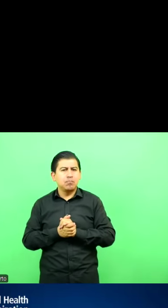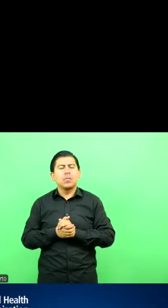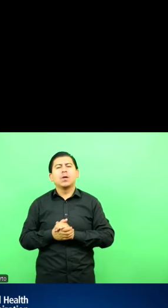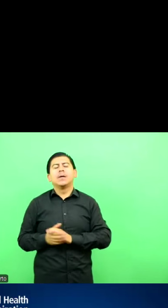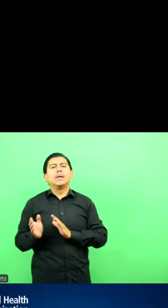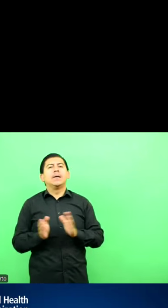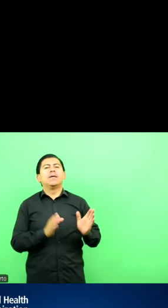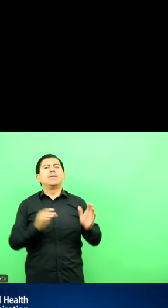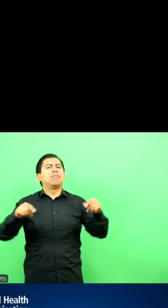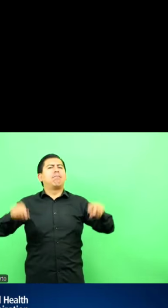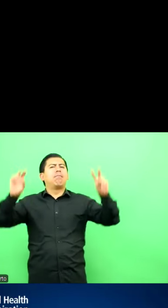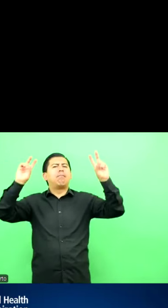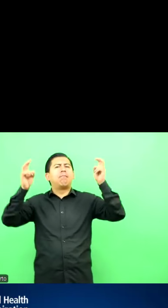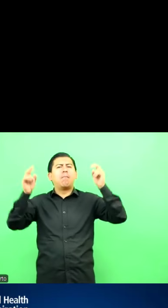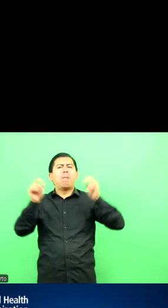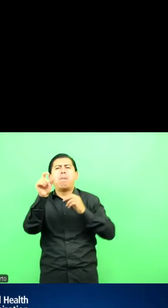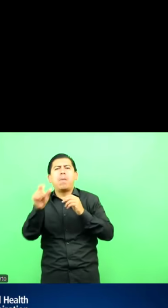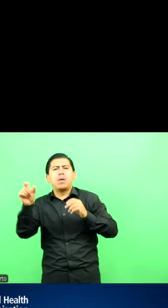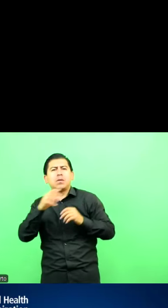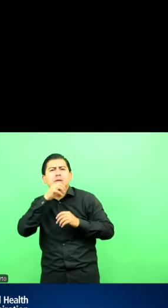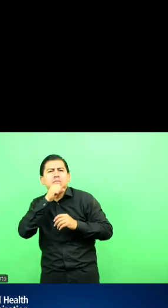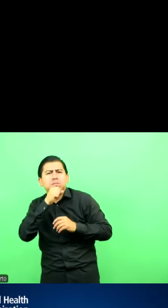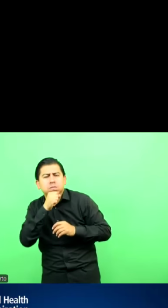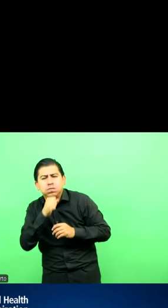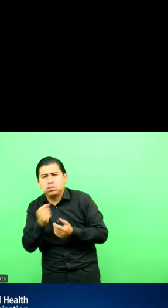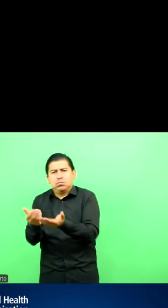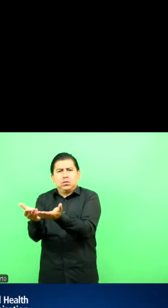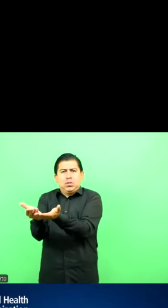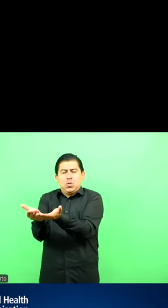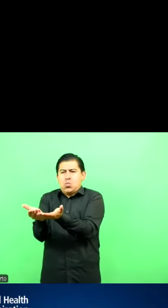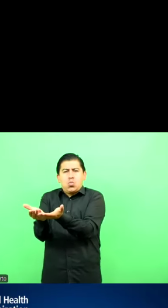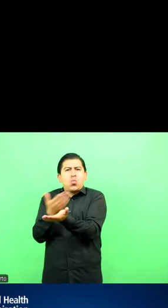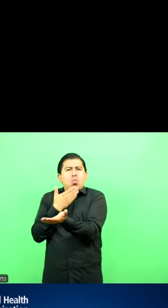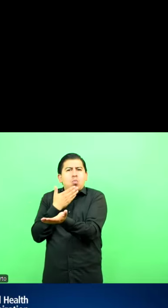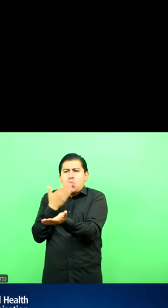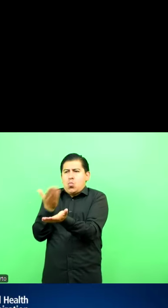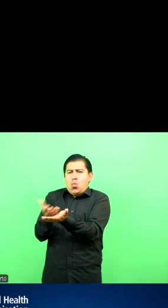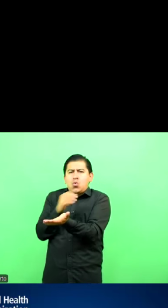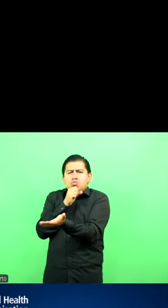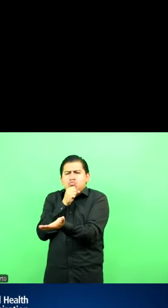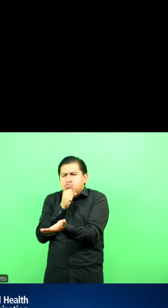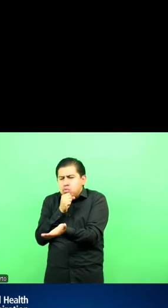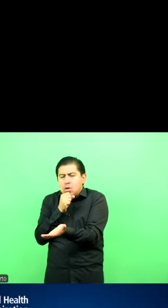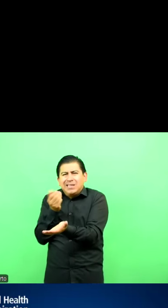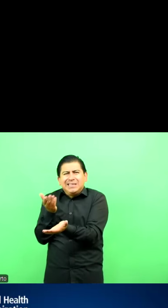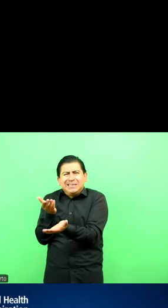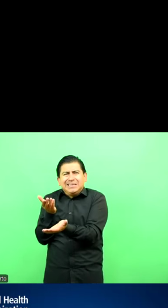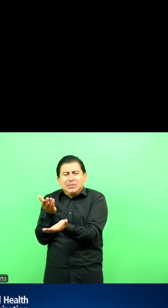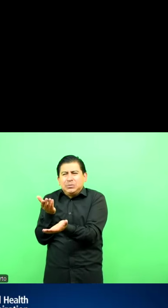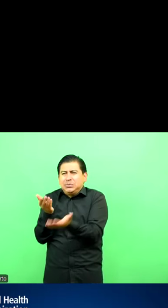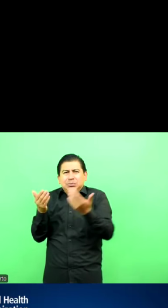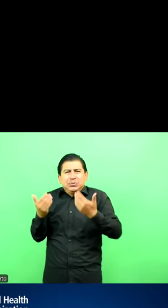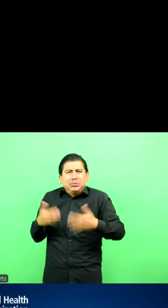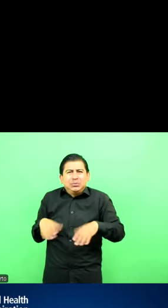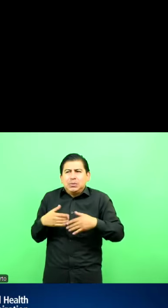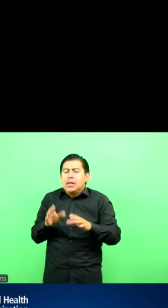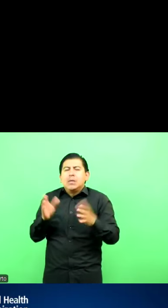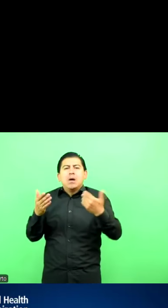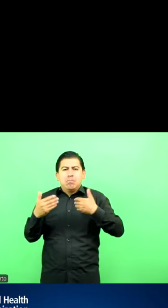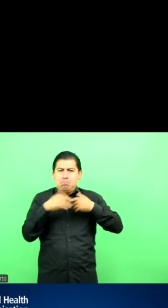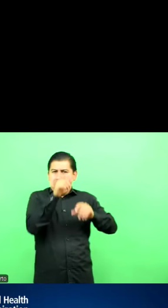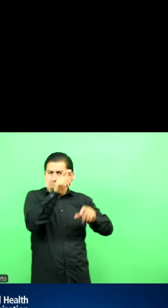that perspective, that these individuals have equal access, equal right to all the information, resources,